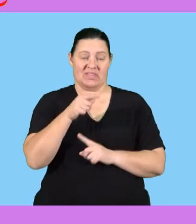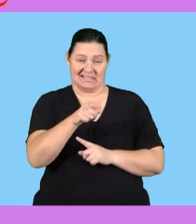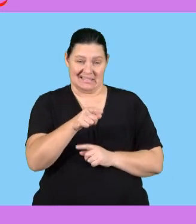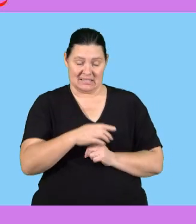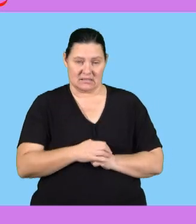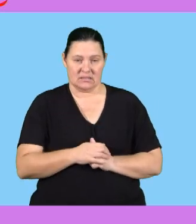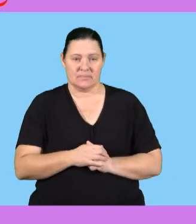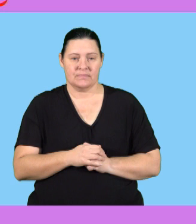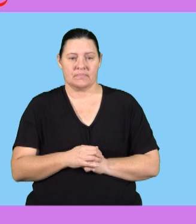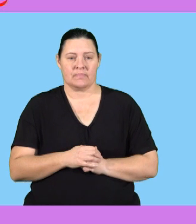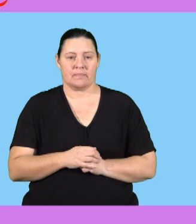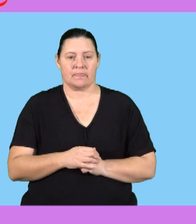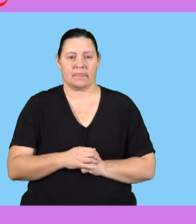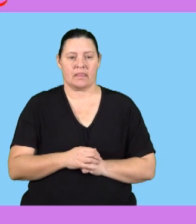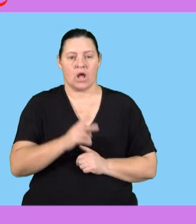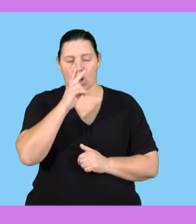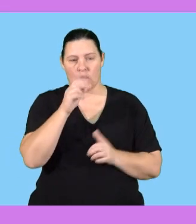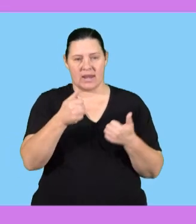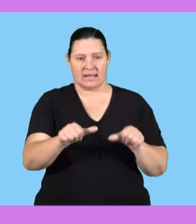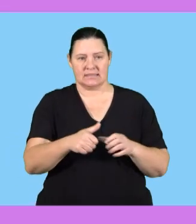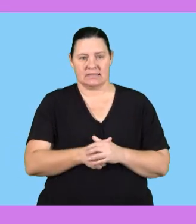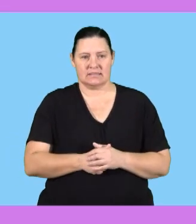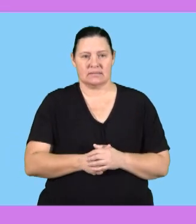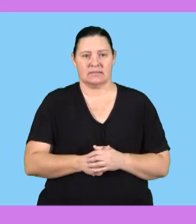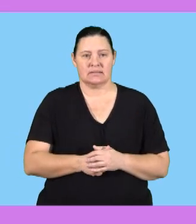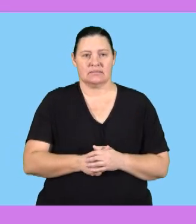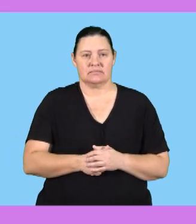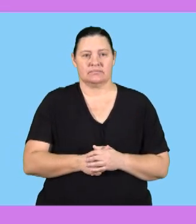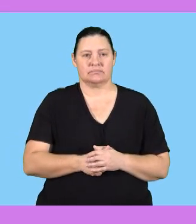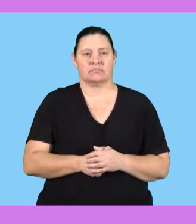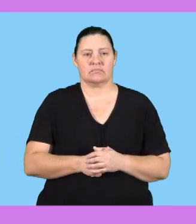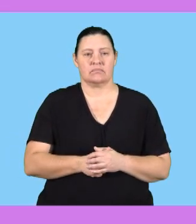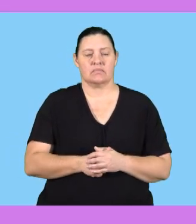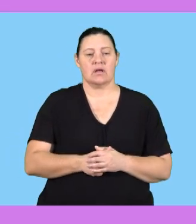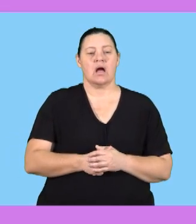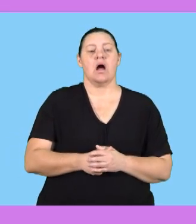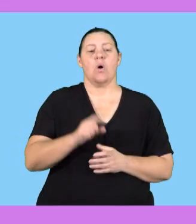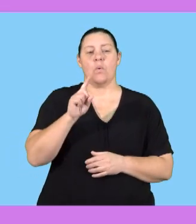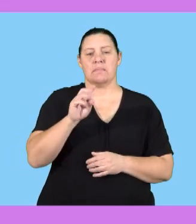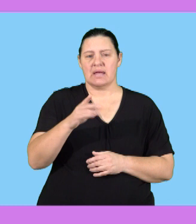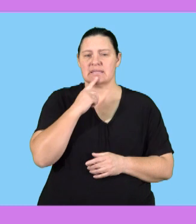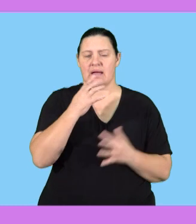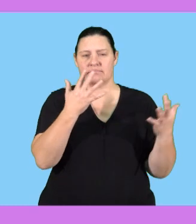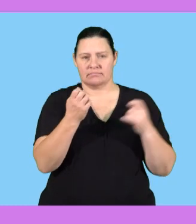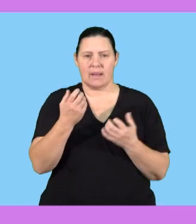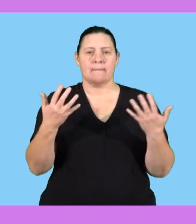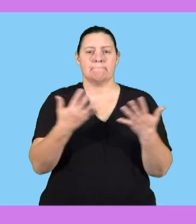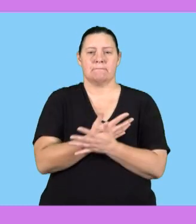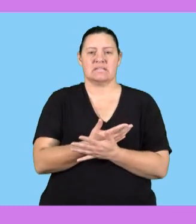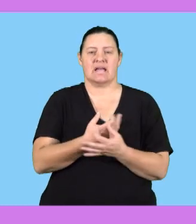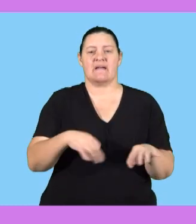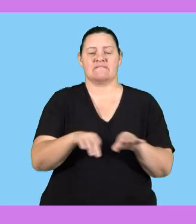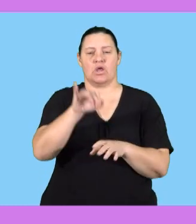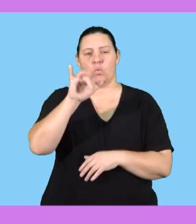this contestant. All right, let us look at our next question. Question number 1B. It says calculate the missing value